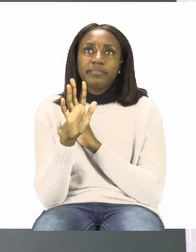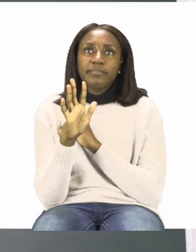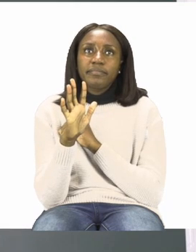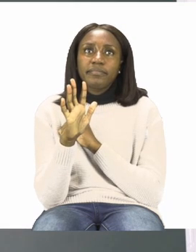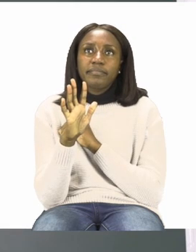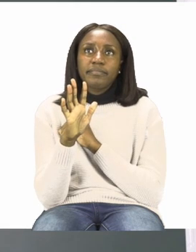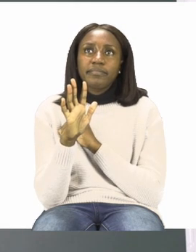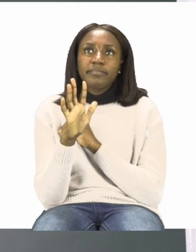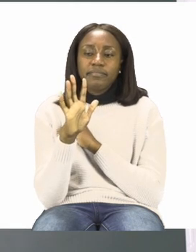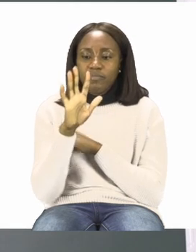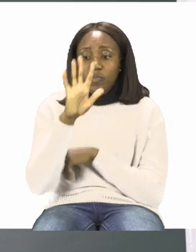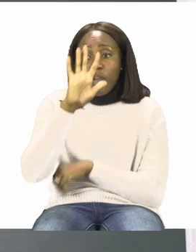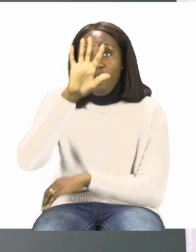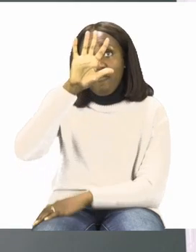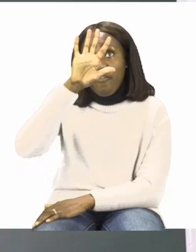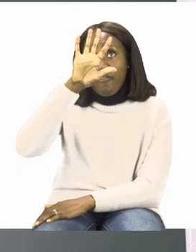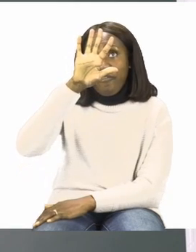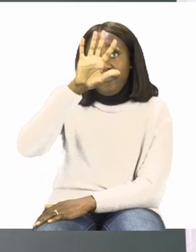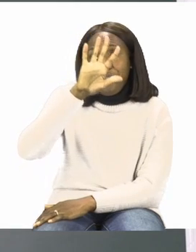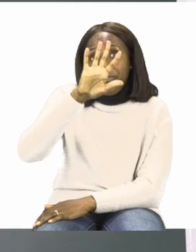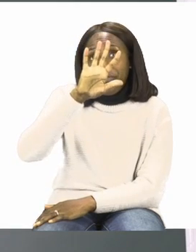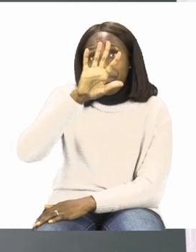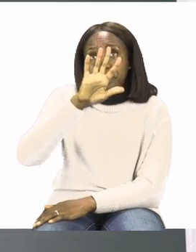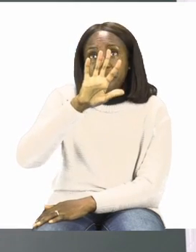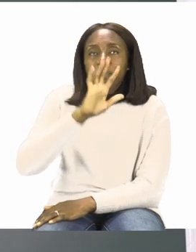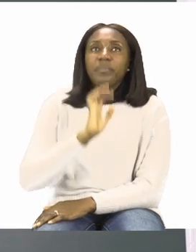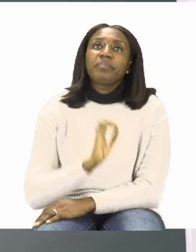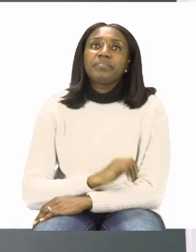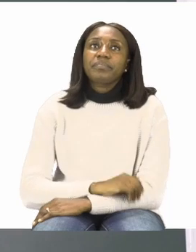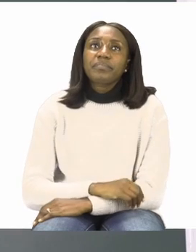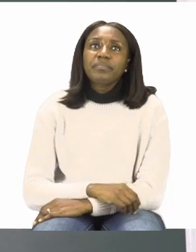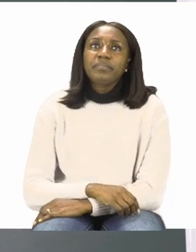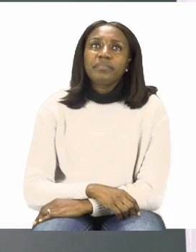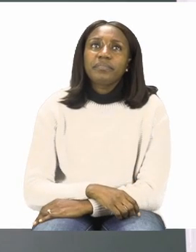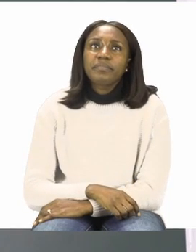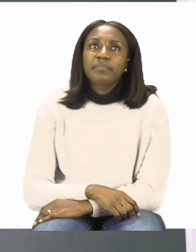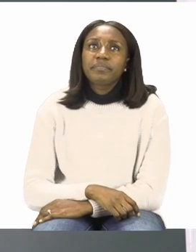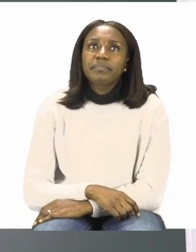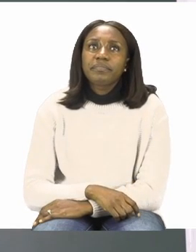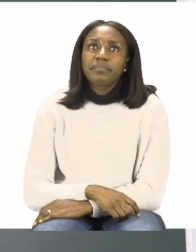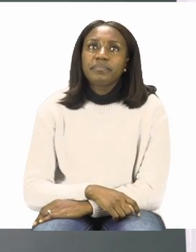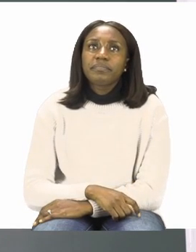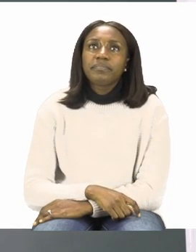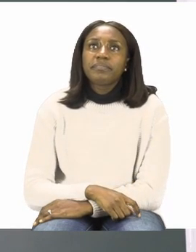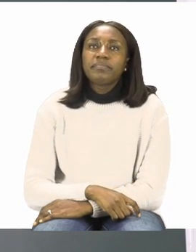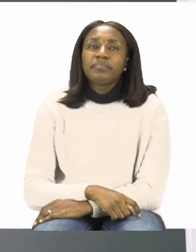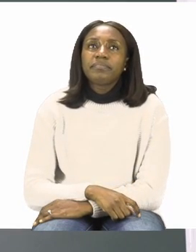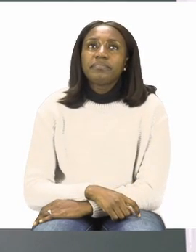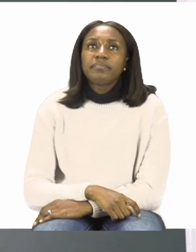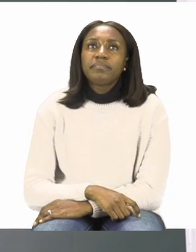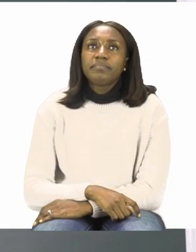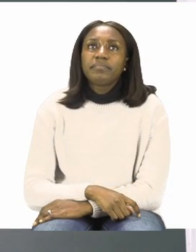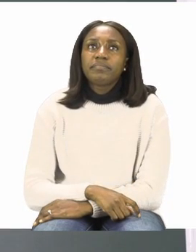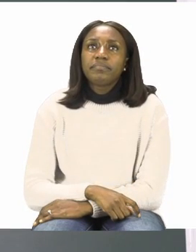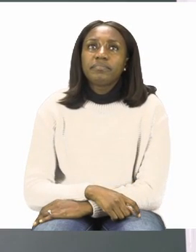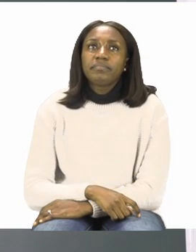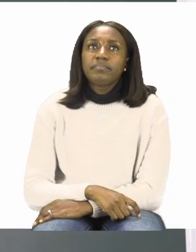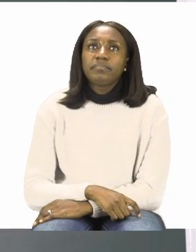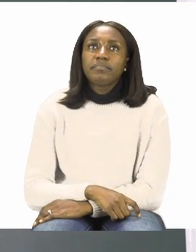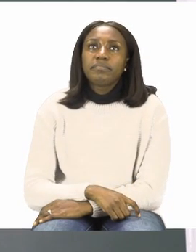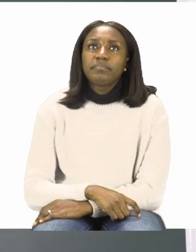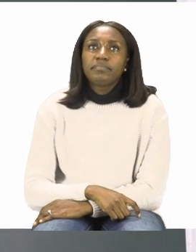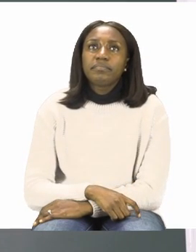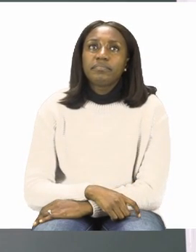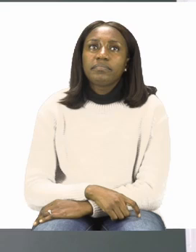it together, 5. So we have counted 5 puzzle